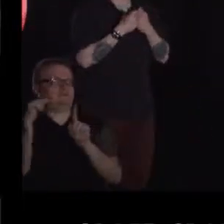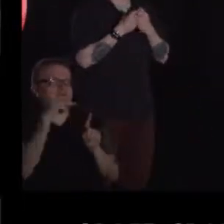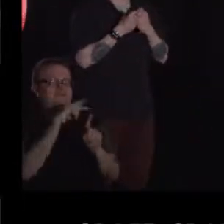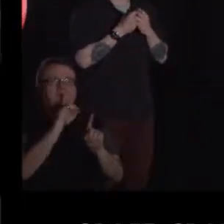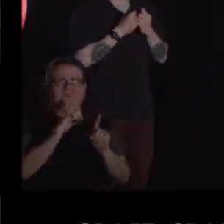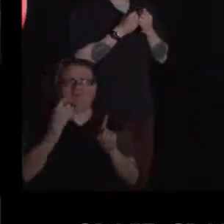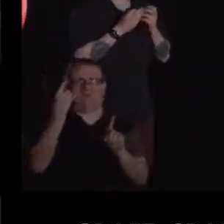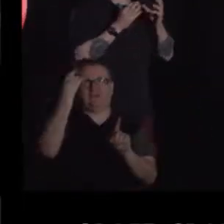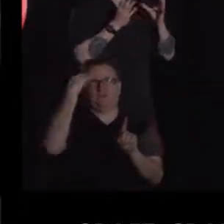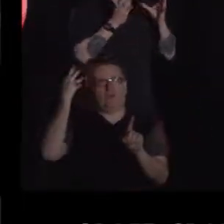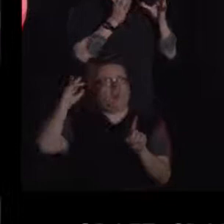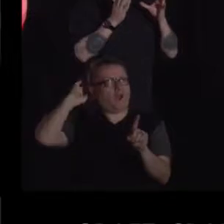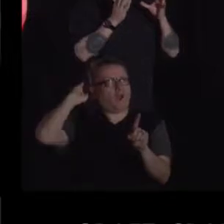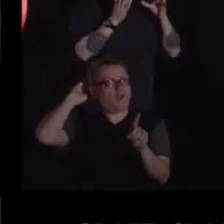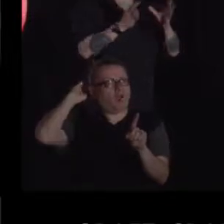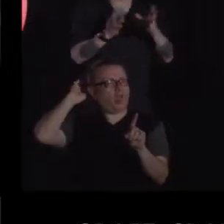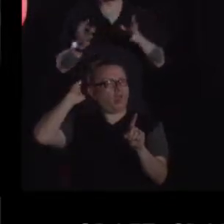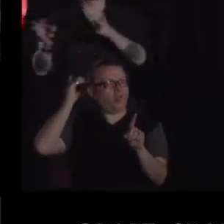get